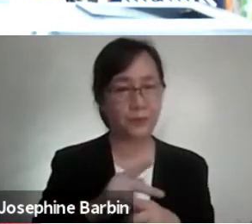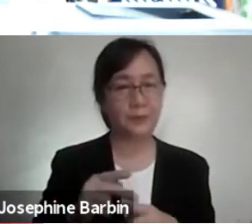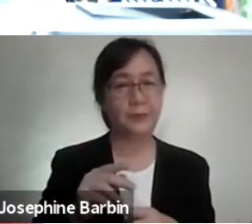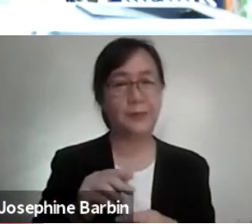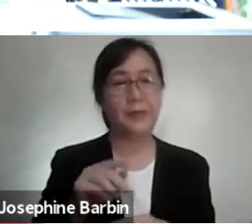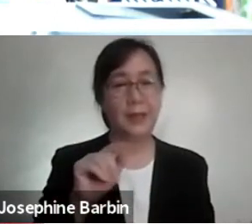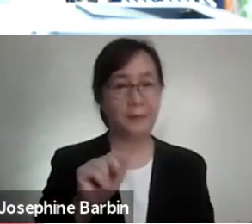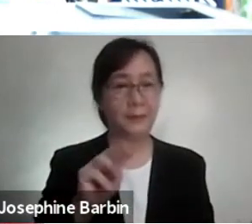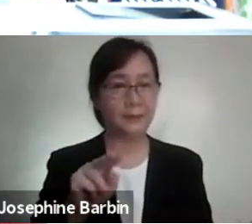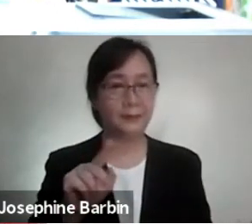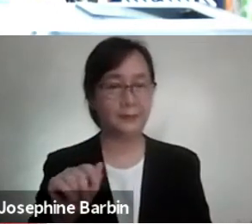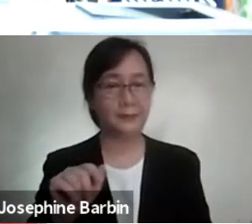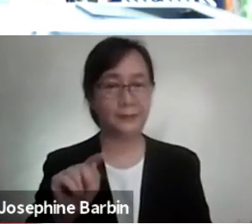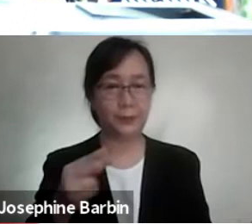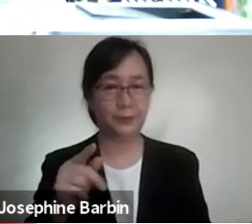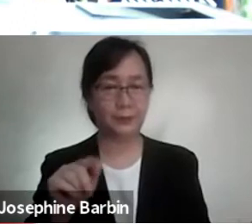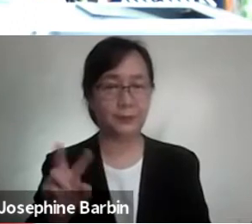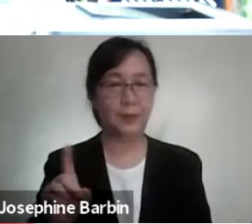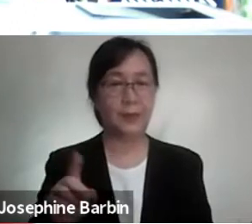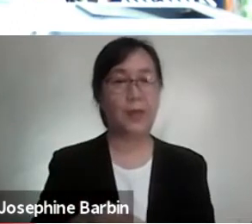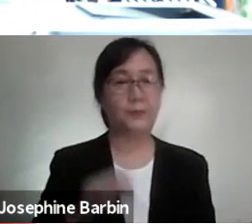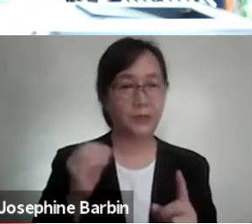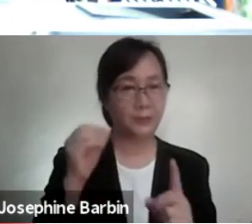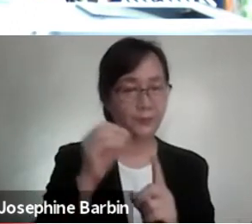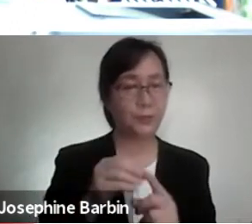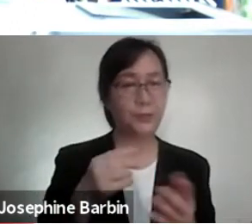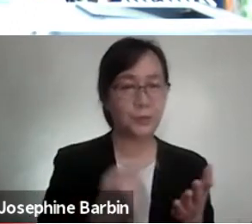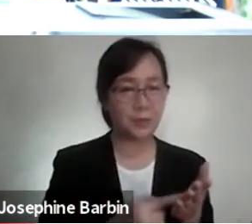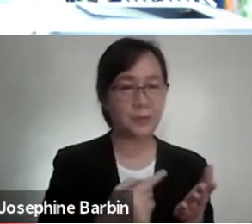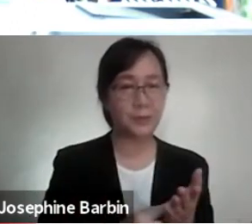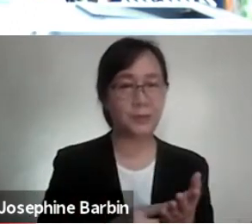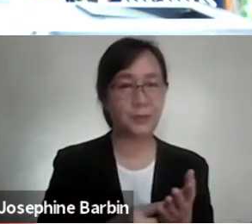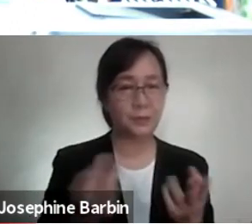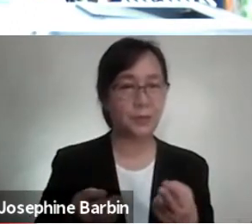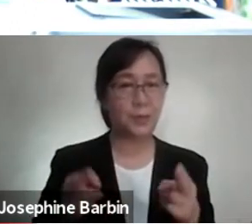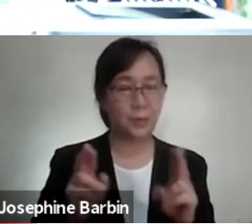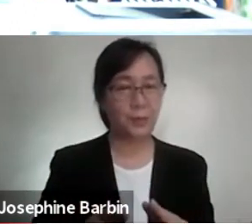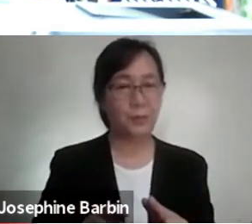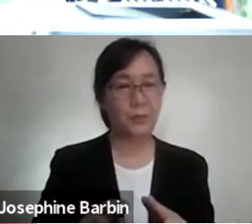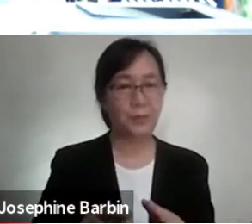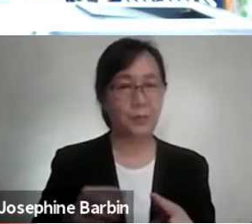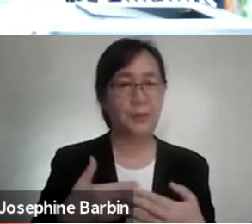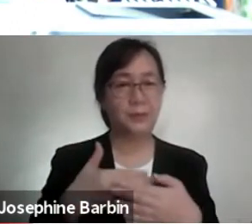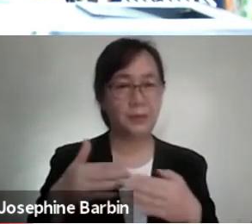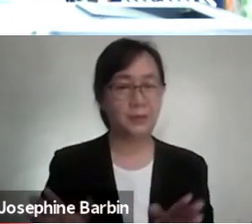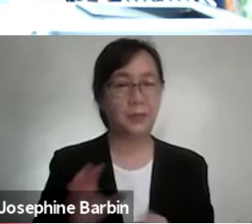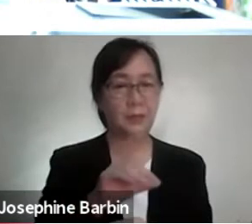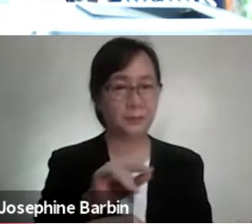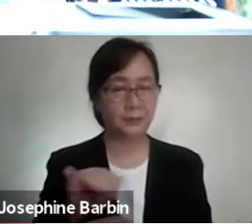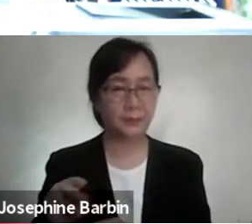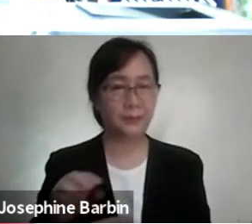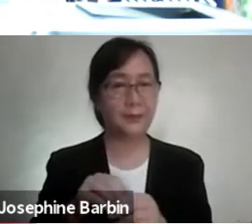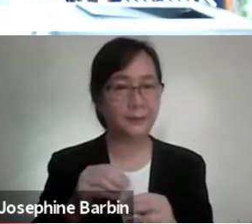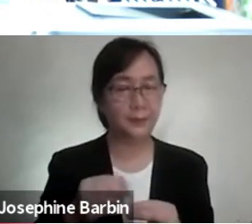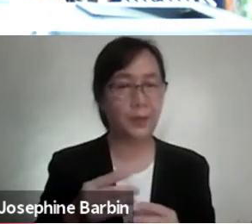Third's presentation objective is to discuss the results of the GC25 children's consultations with